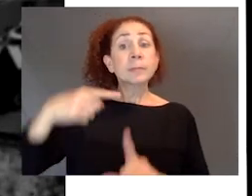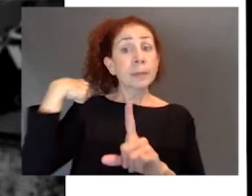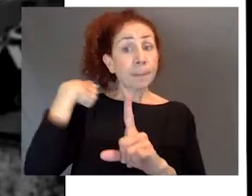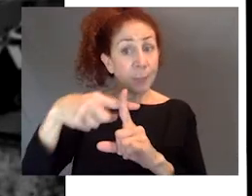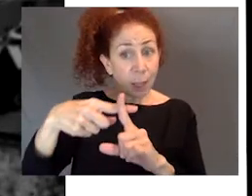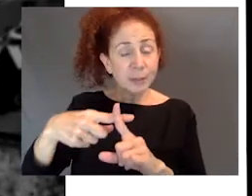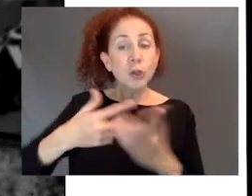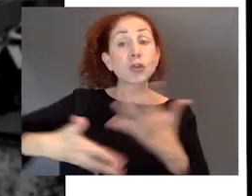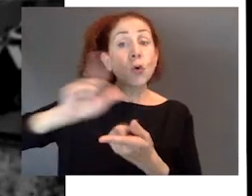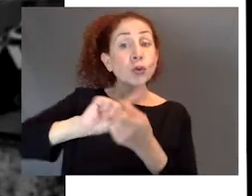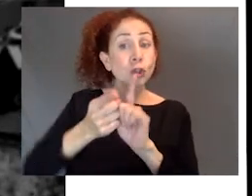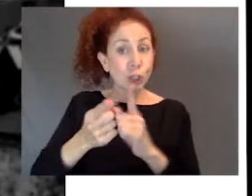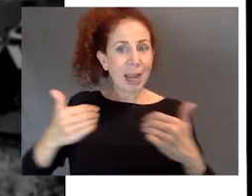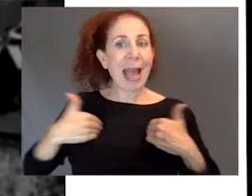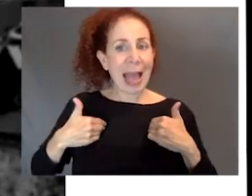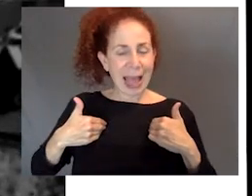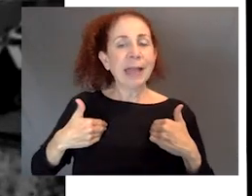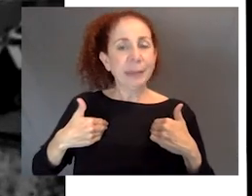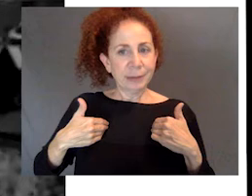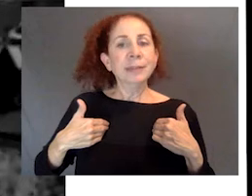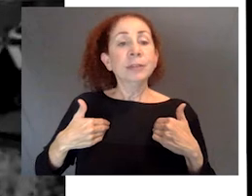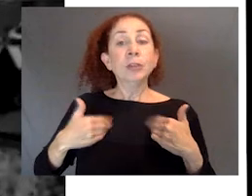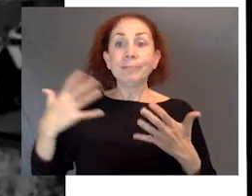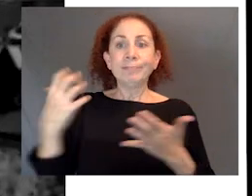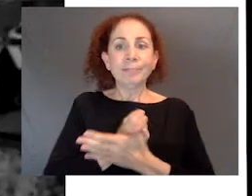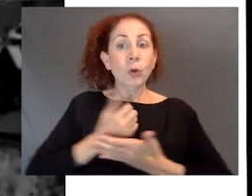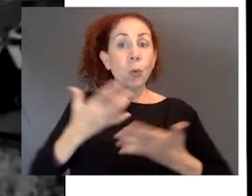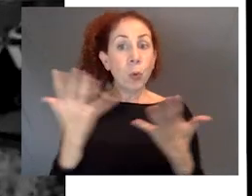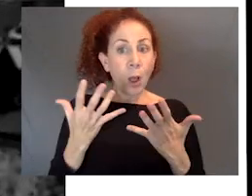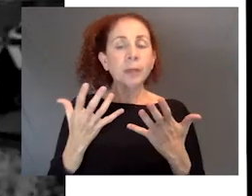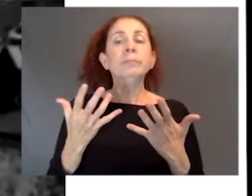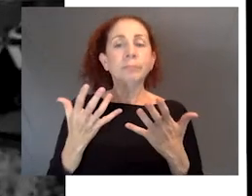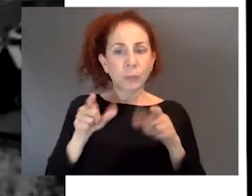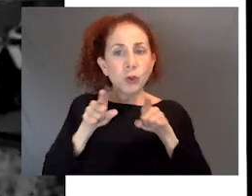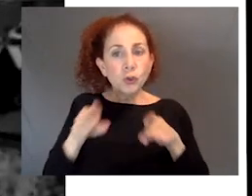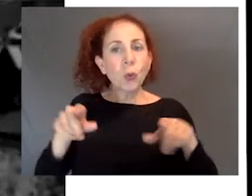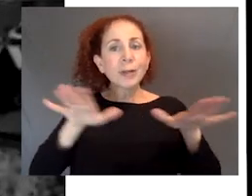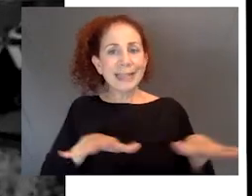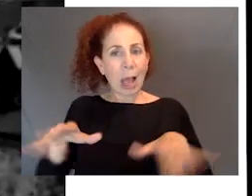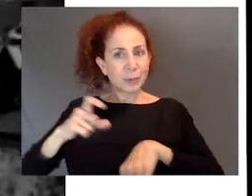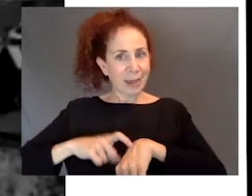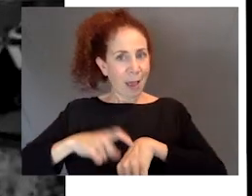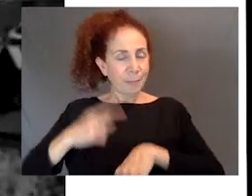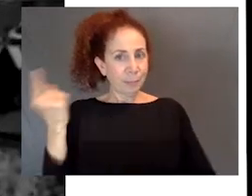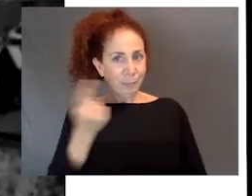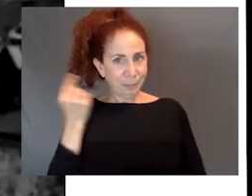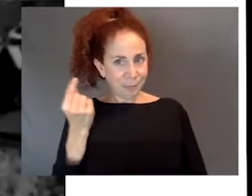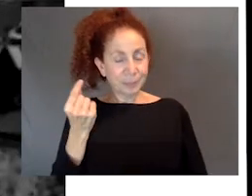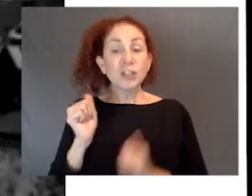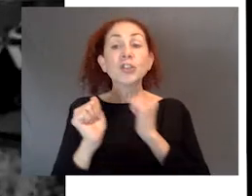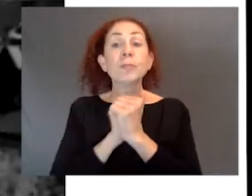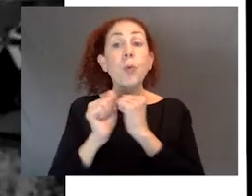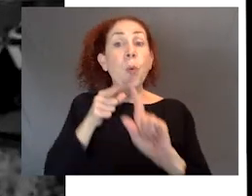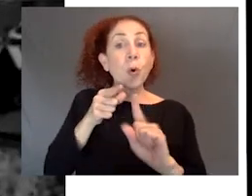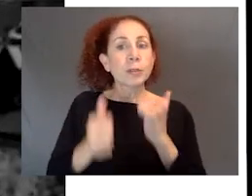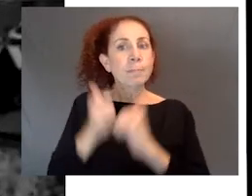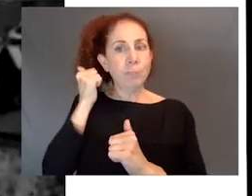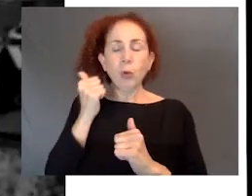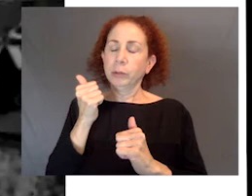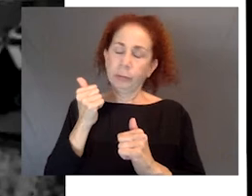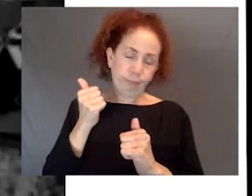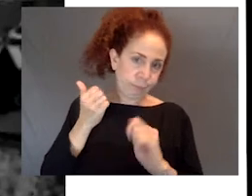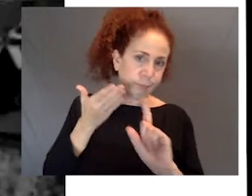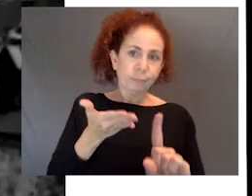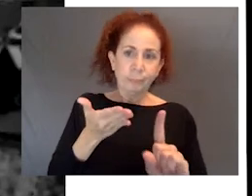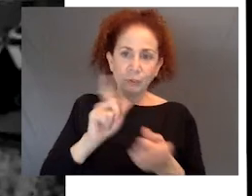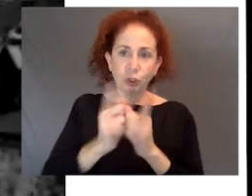Additionally, social changes came for prisoners to take advantage of during their downtime. Sports were the most prominent